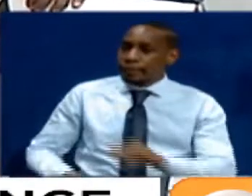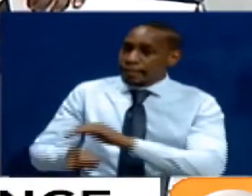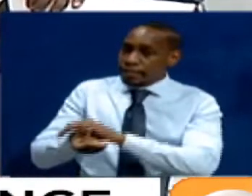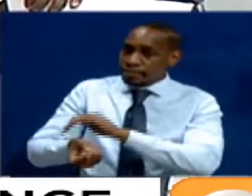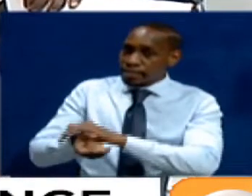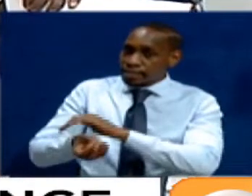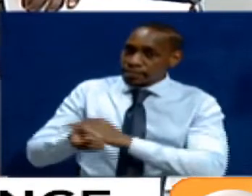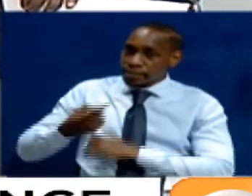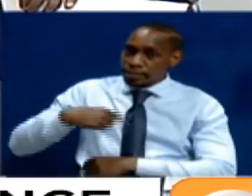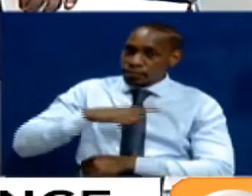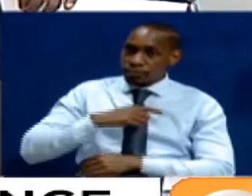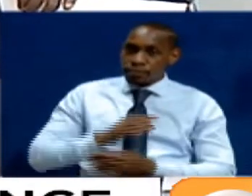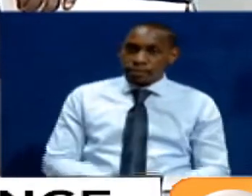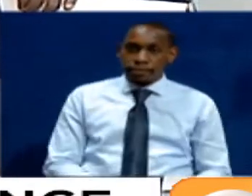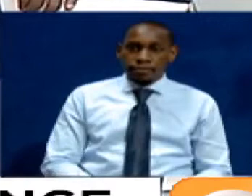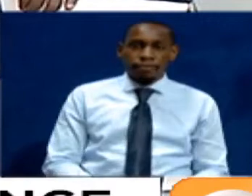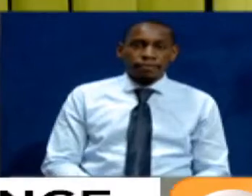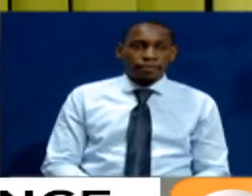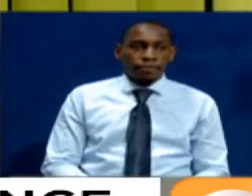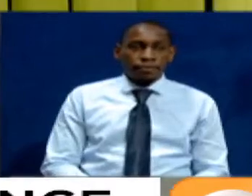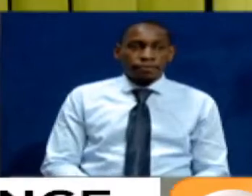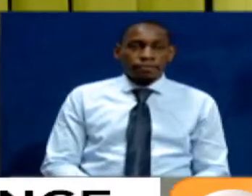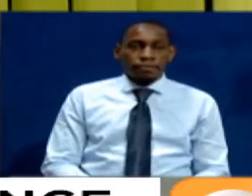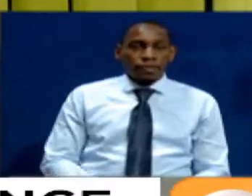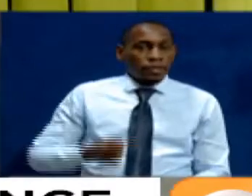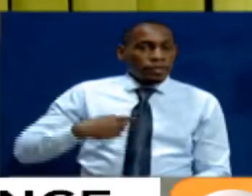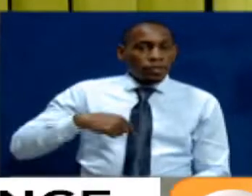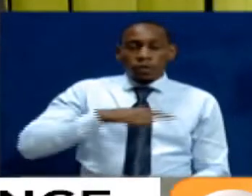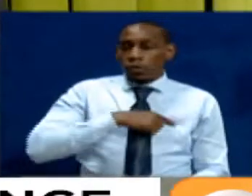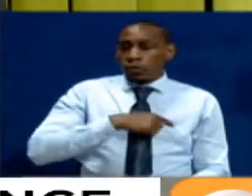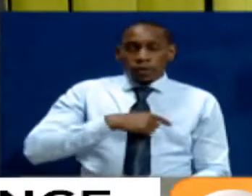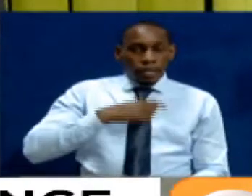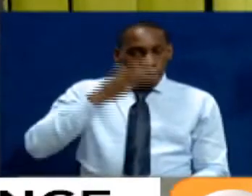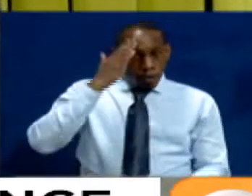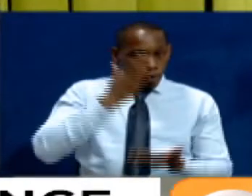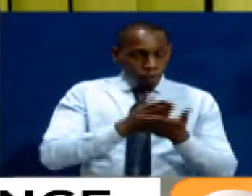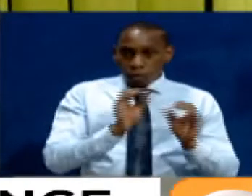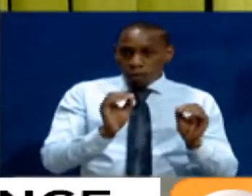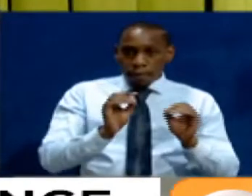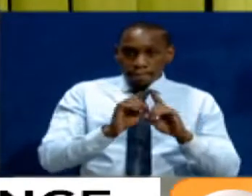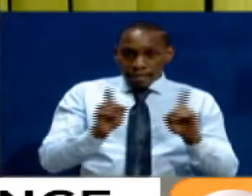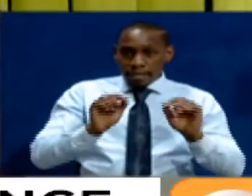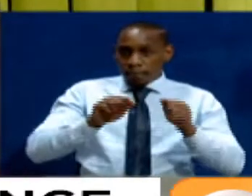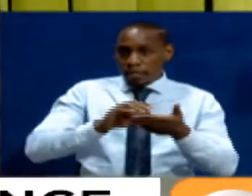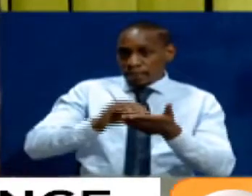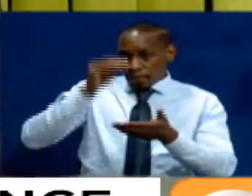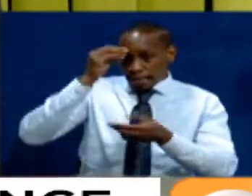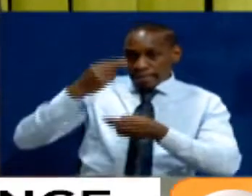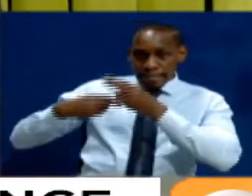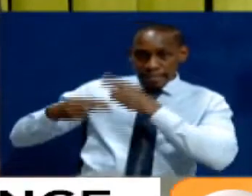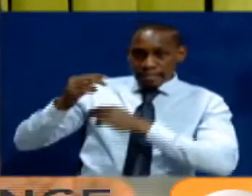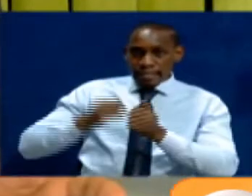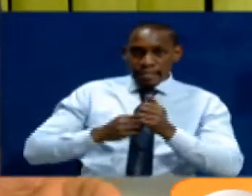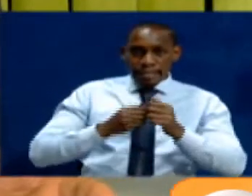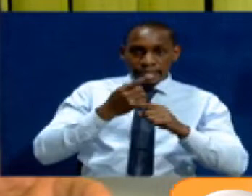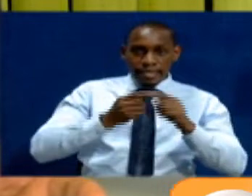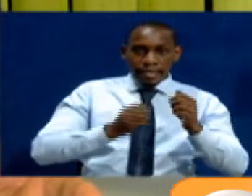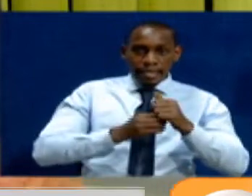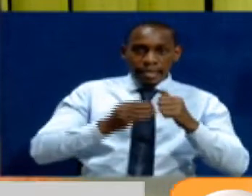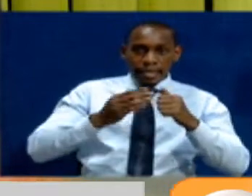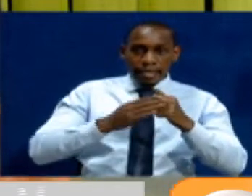explain to us. We are not sure, but we can learn from the history of